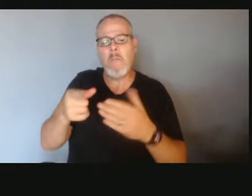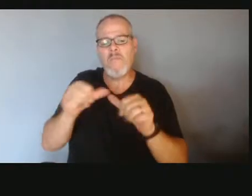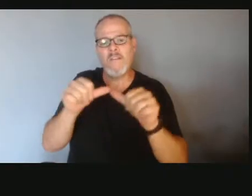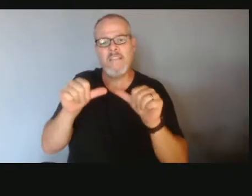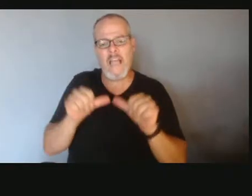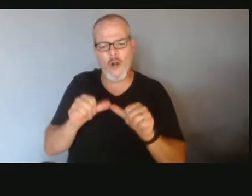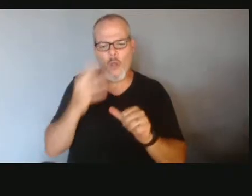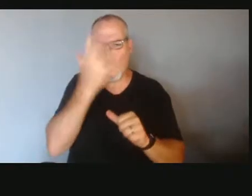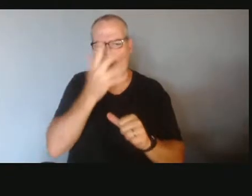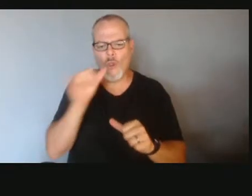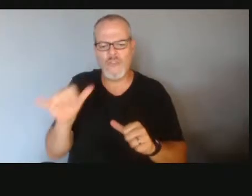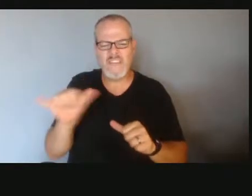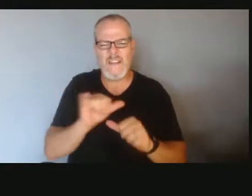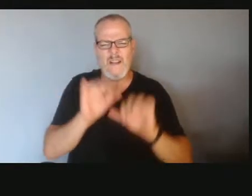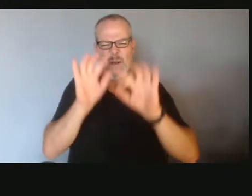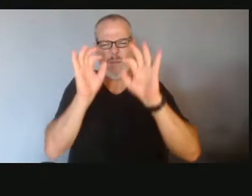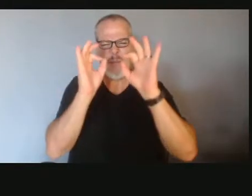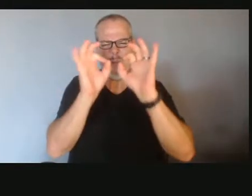what looks like speckled